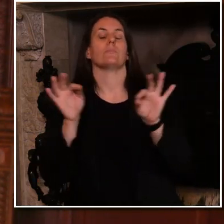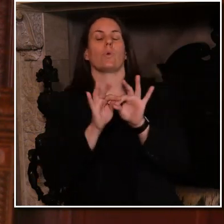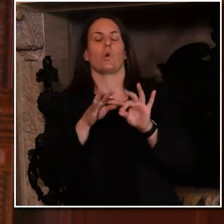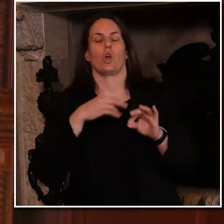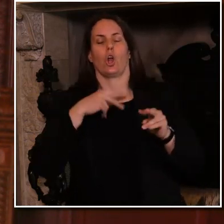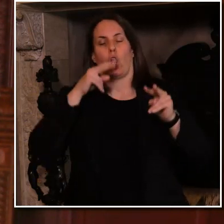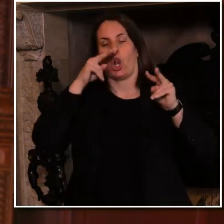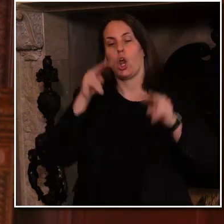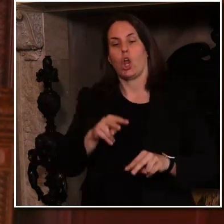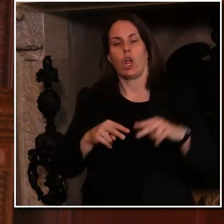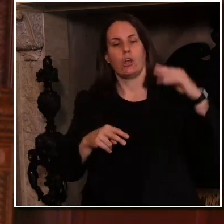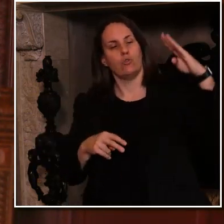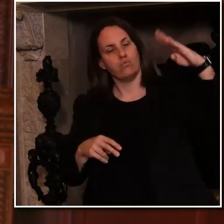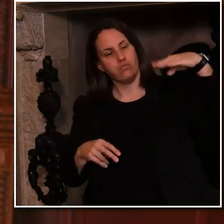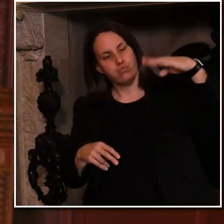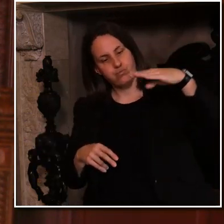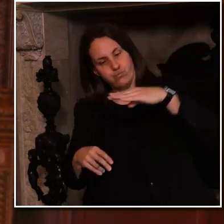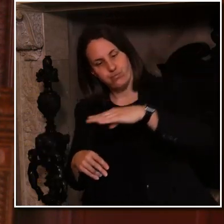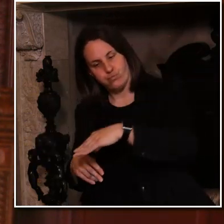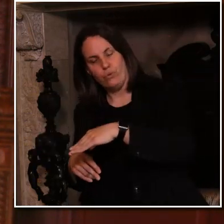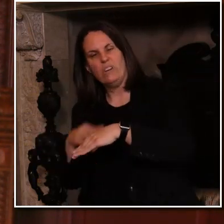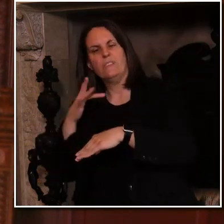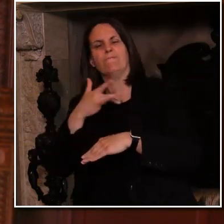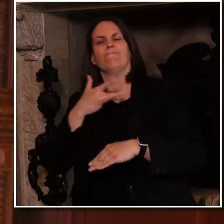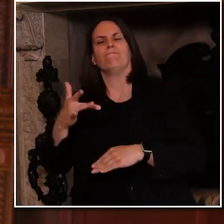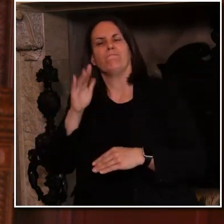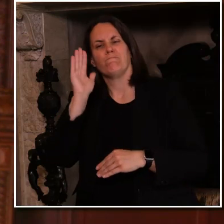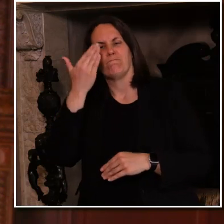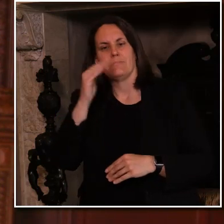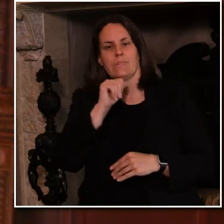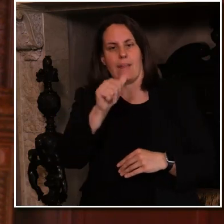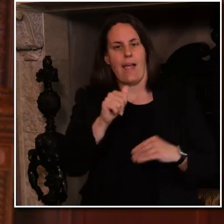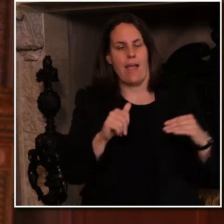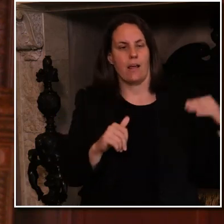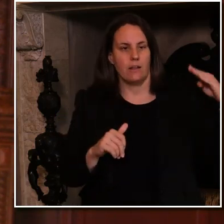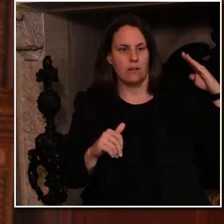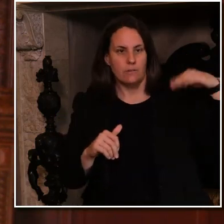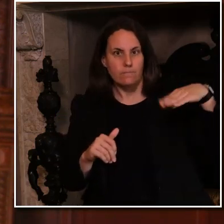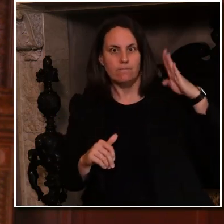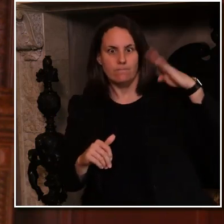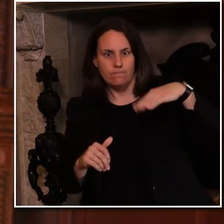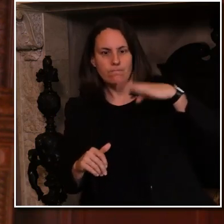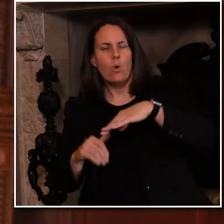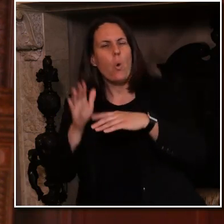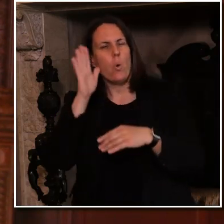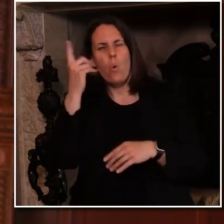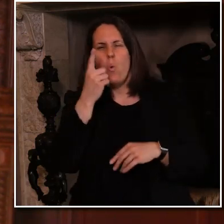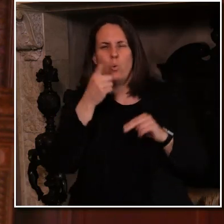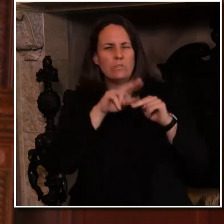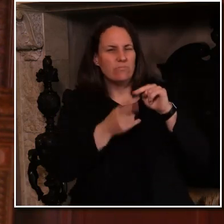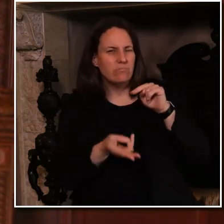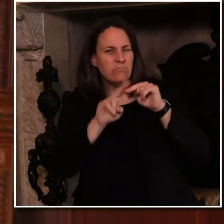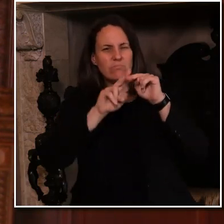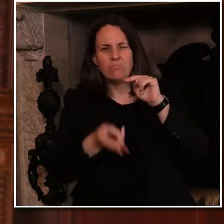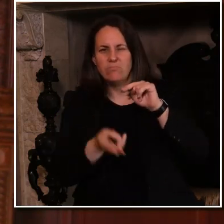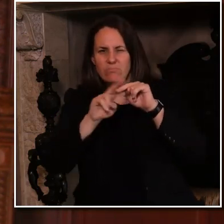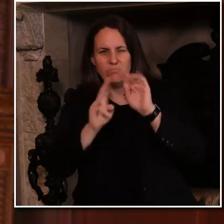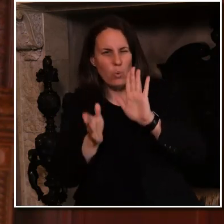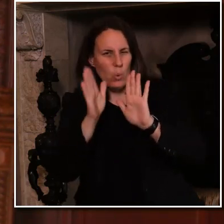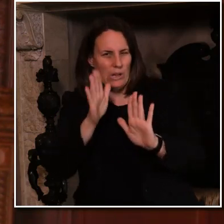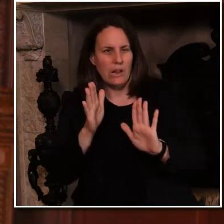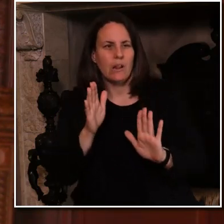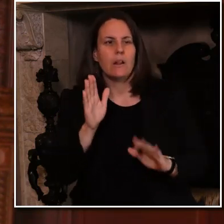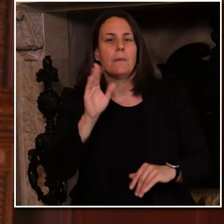day-to-day variability and sort of small trends up or down. So we want to see sort of a sustained going in the right